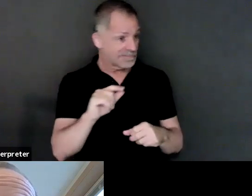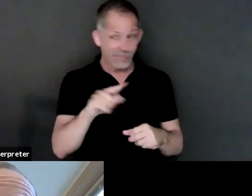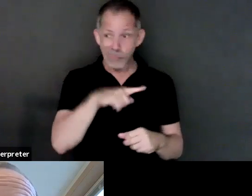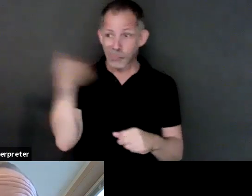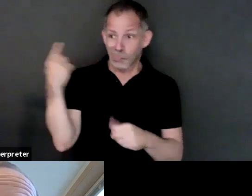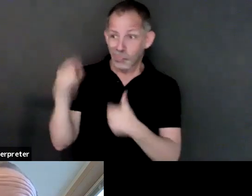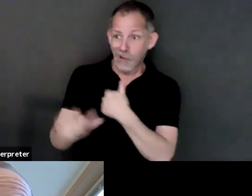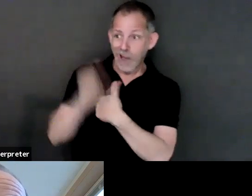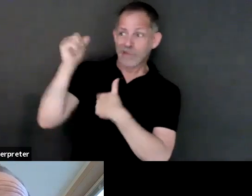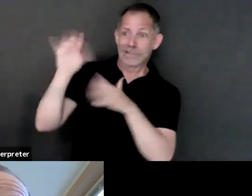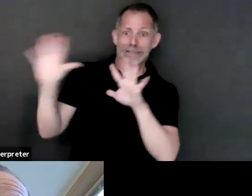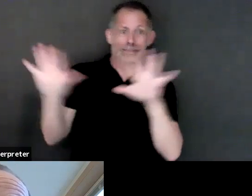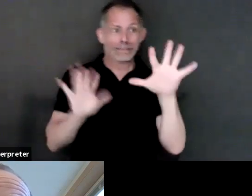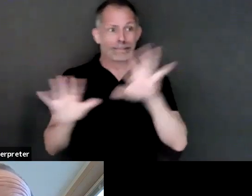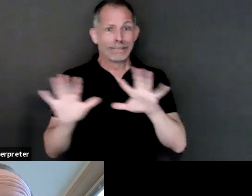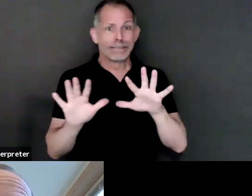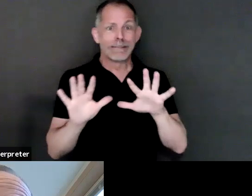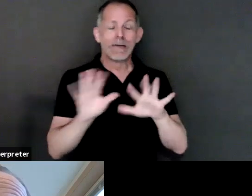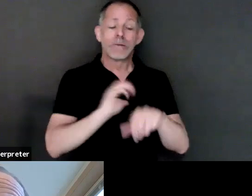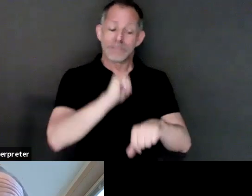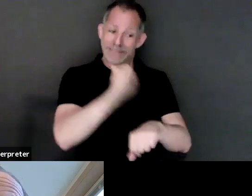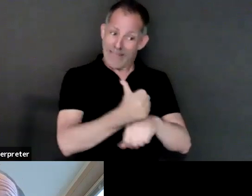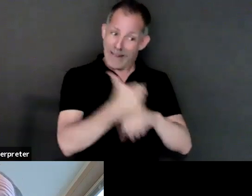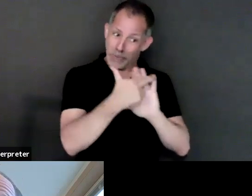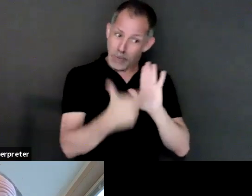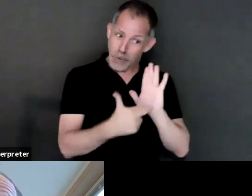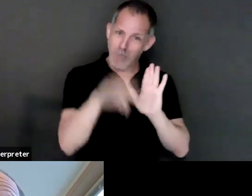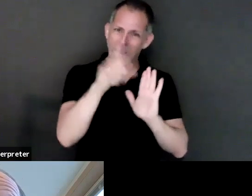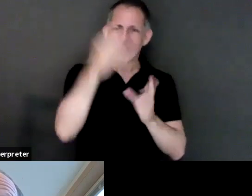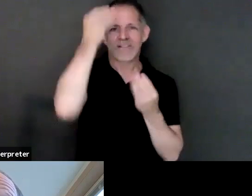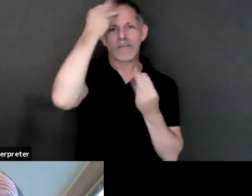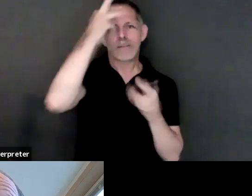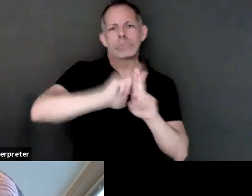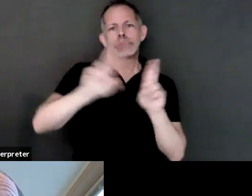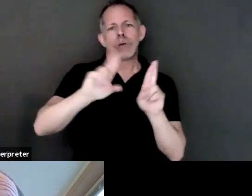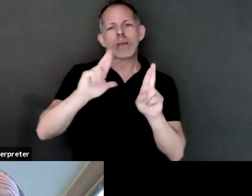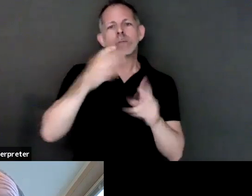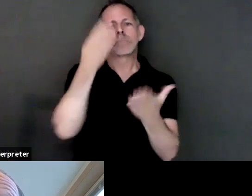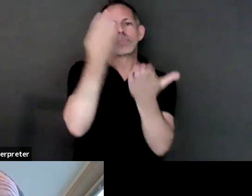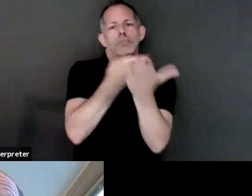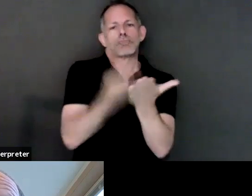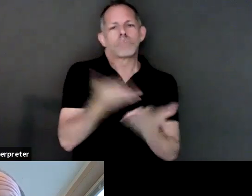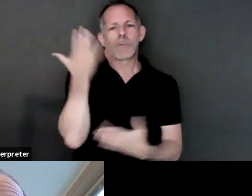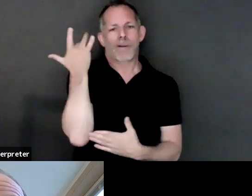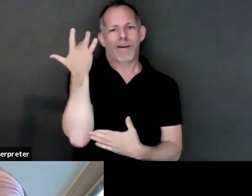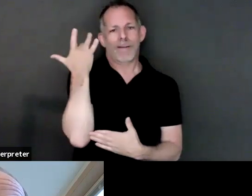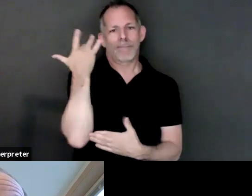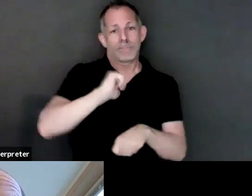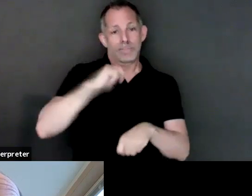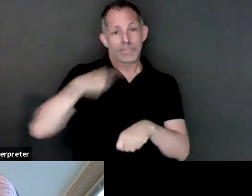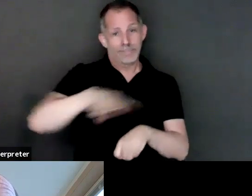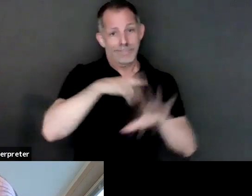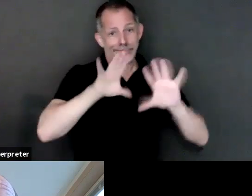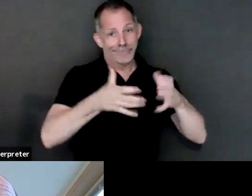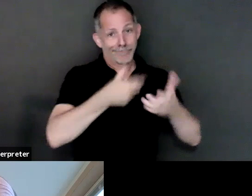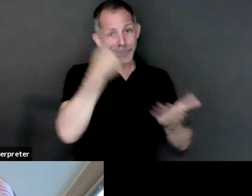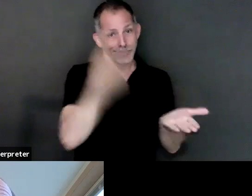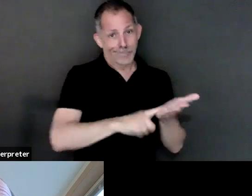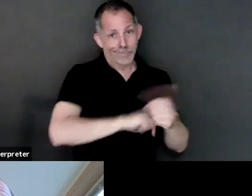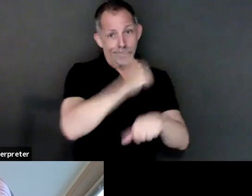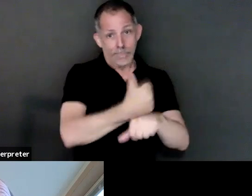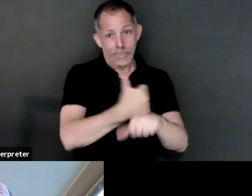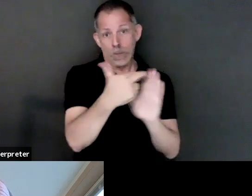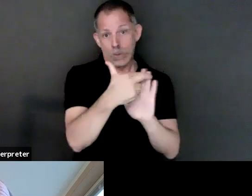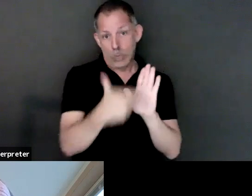have an enforcement plan for this. And so I would like people to feel compelled to do